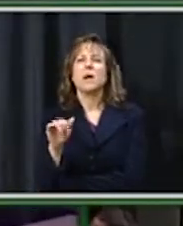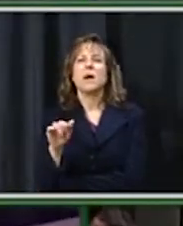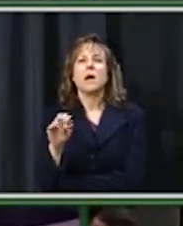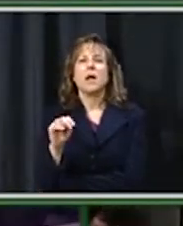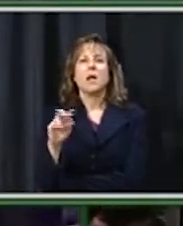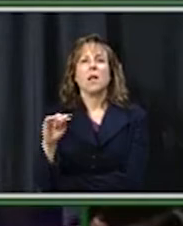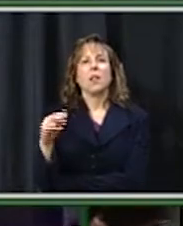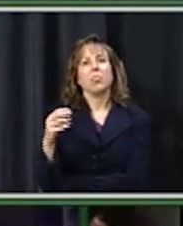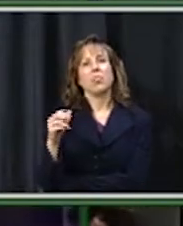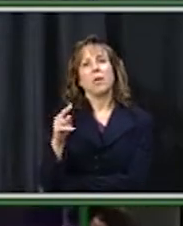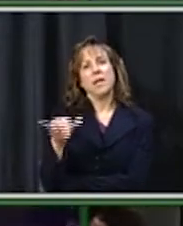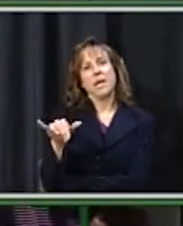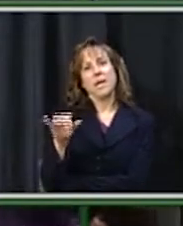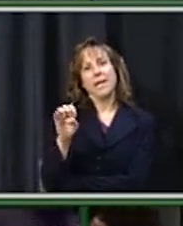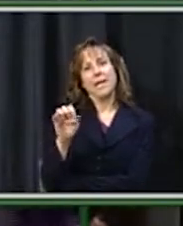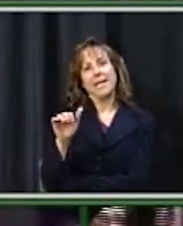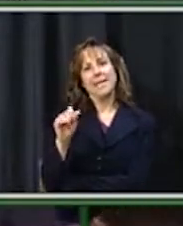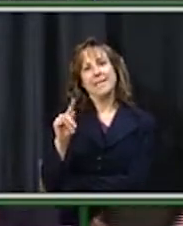Anthony Easter.